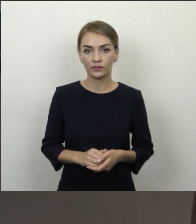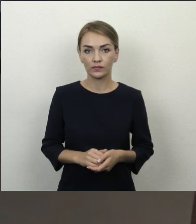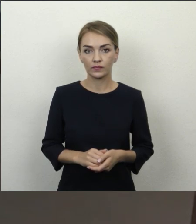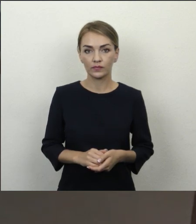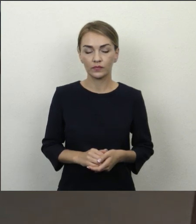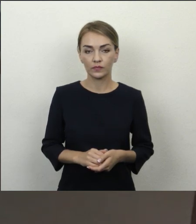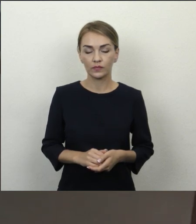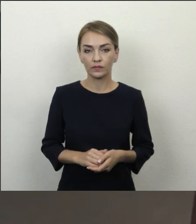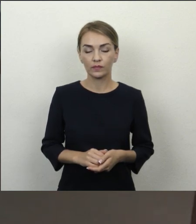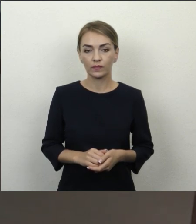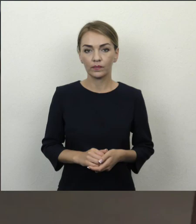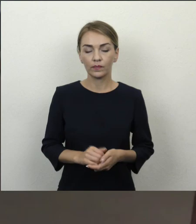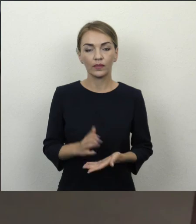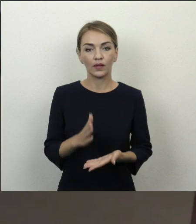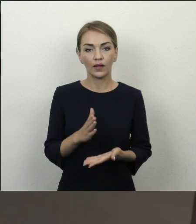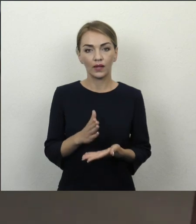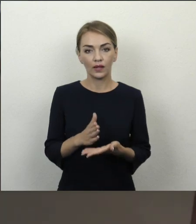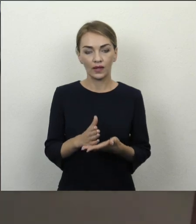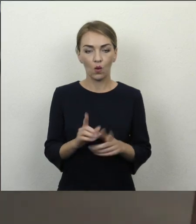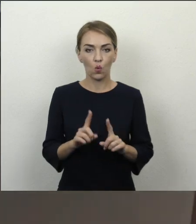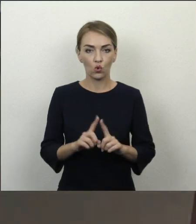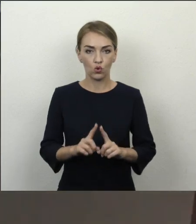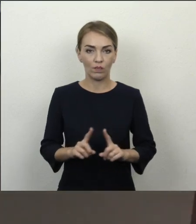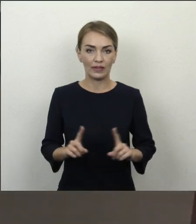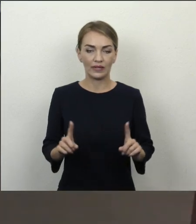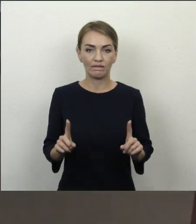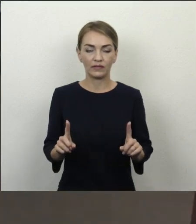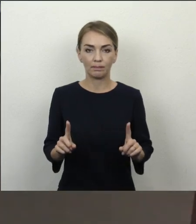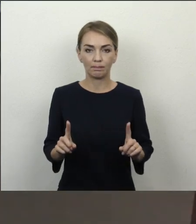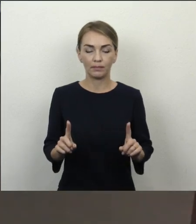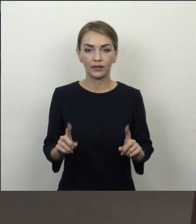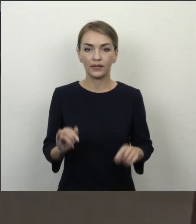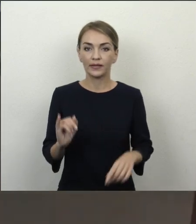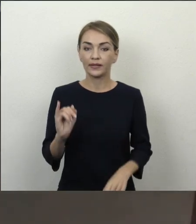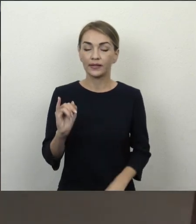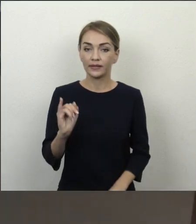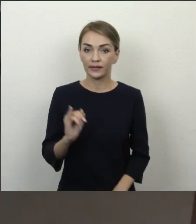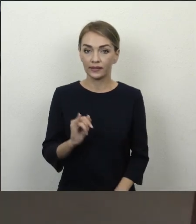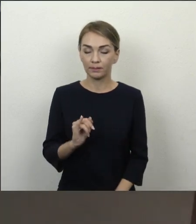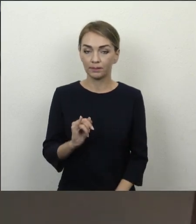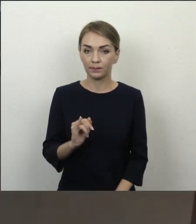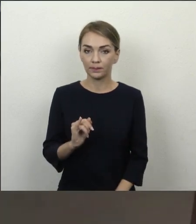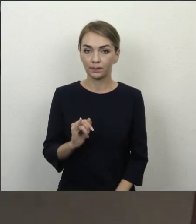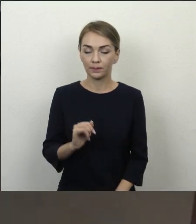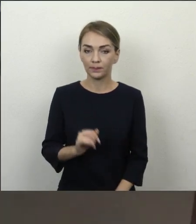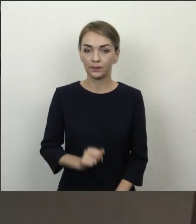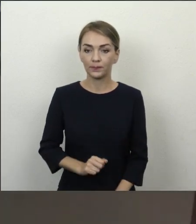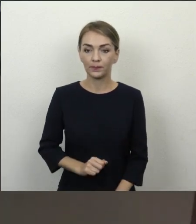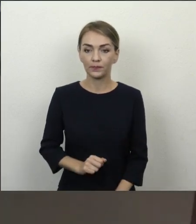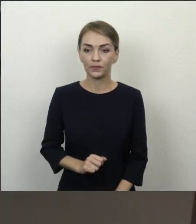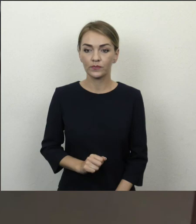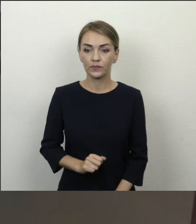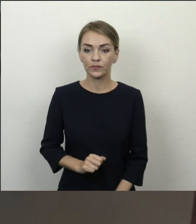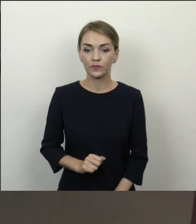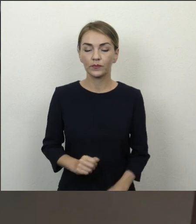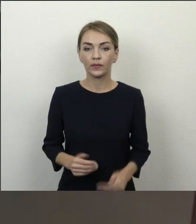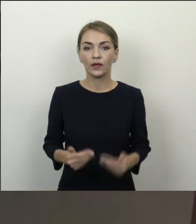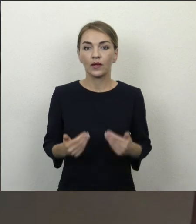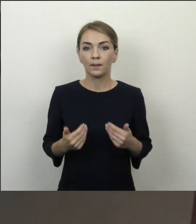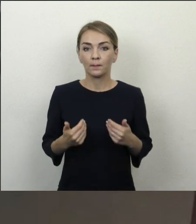circumstances, and we are in general, we are the